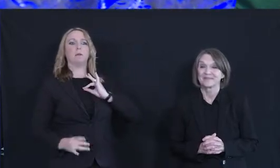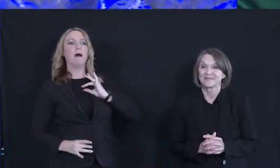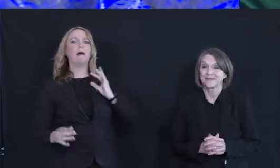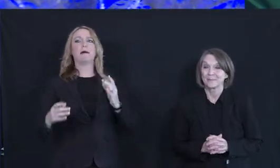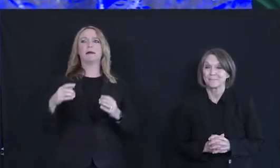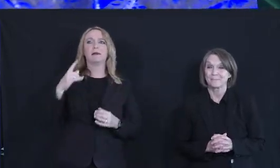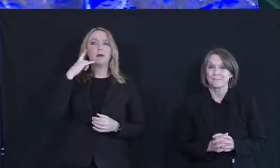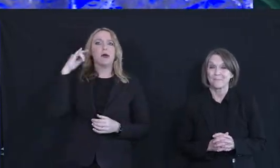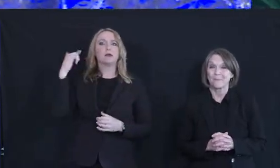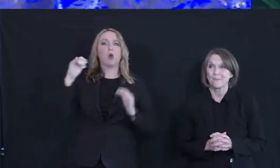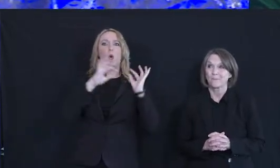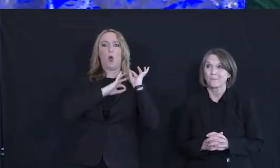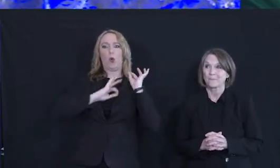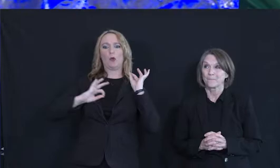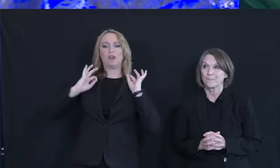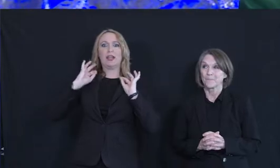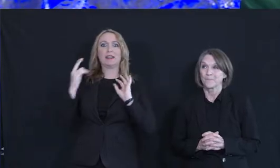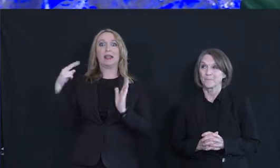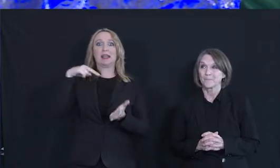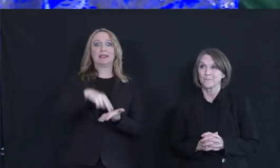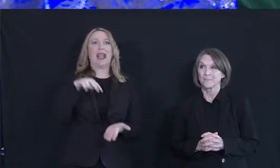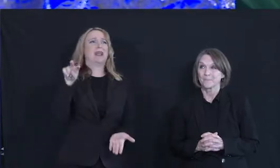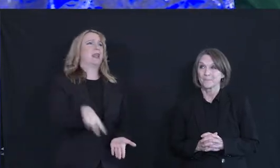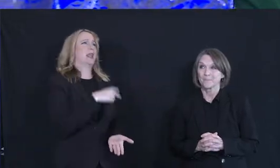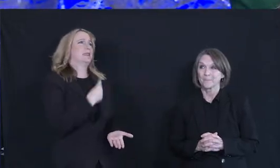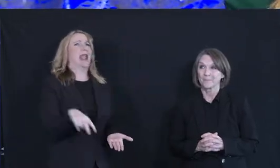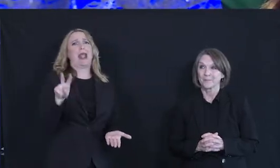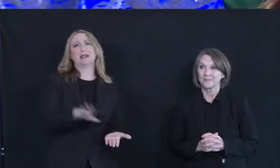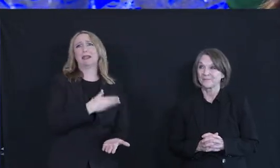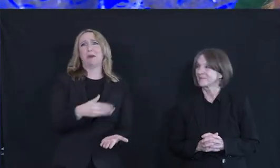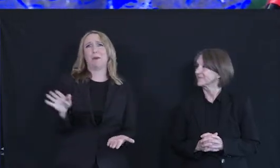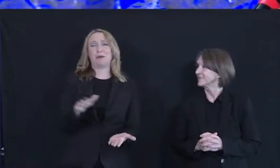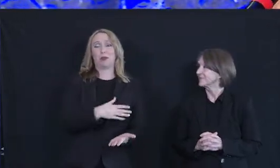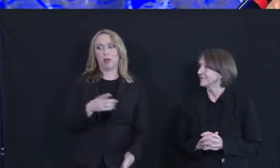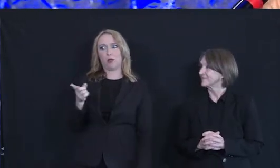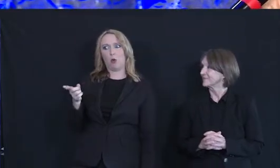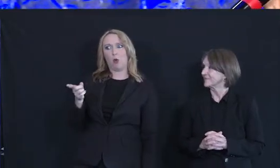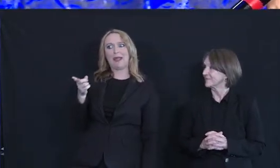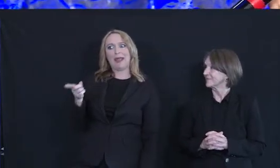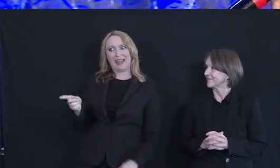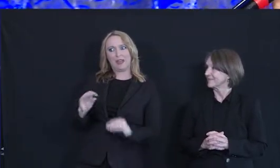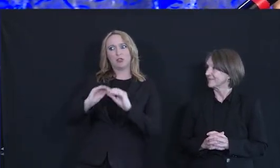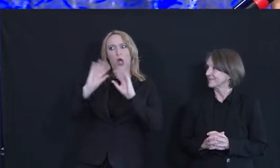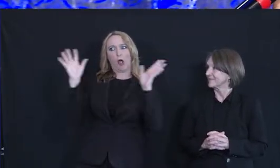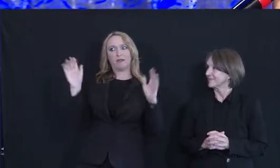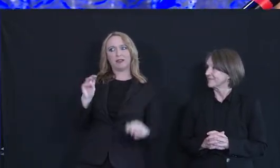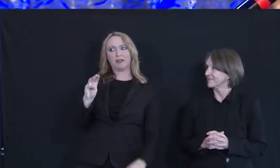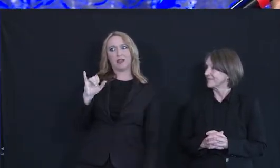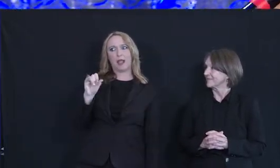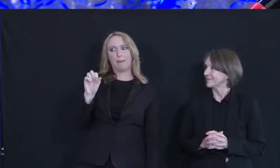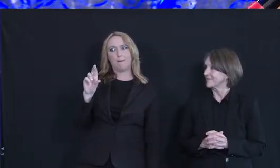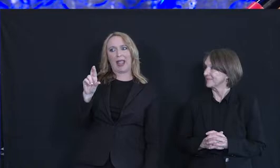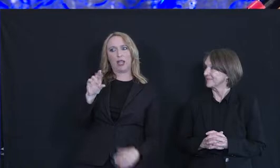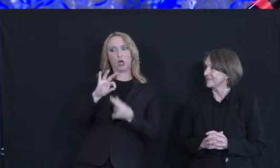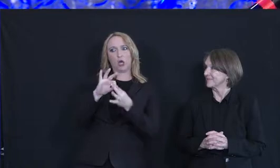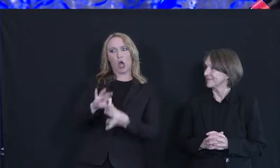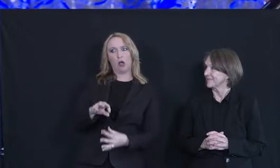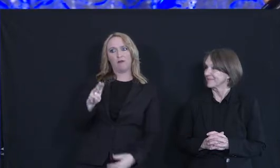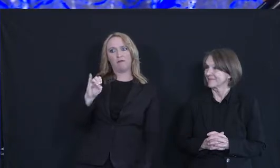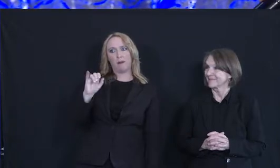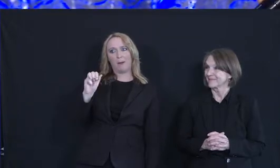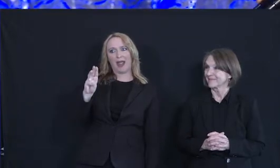and one of the staffers leans over to go let me guess that's the mayor of Miami and and I love that because actually Mayors usually do reflect